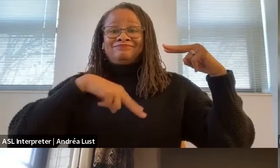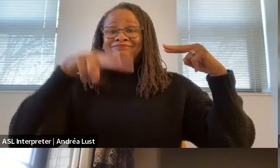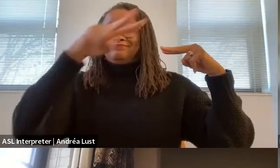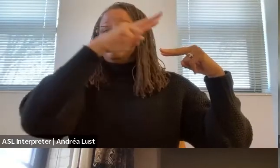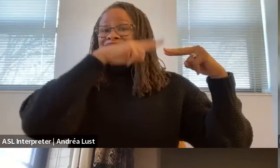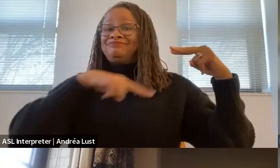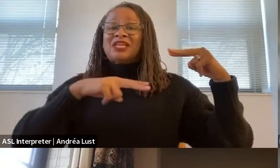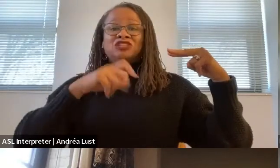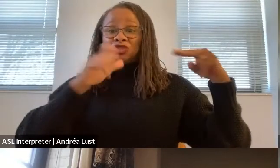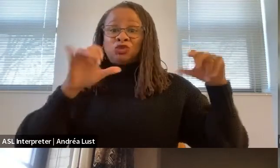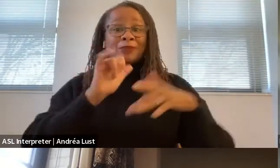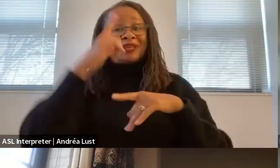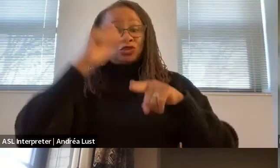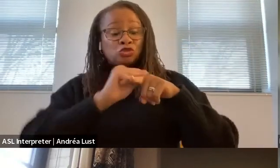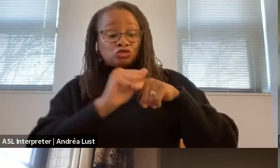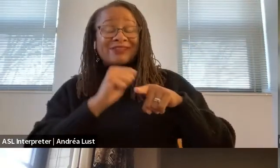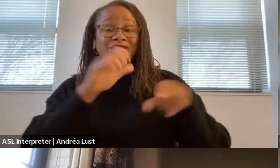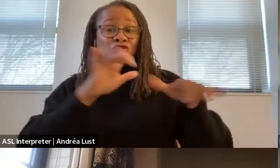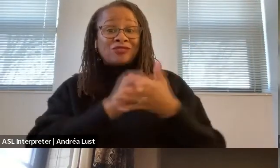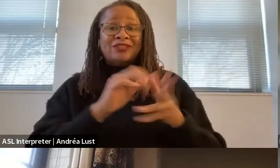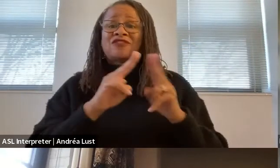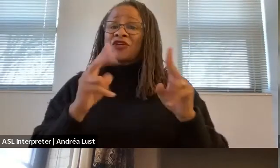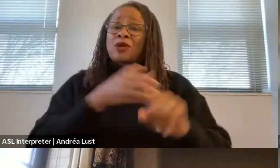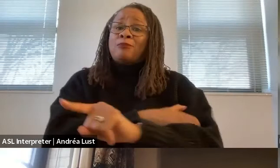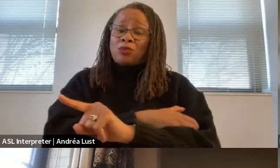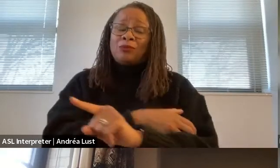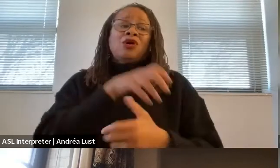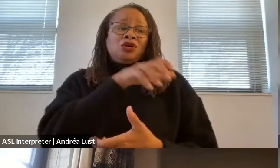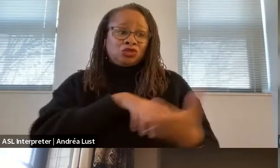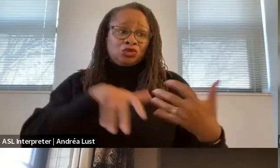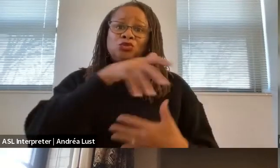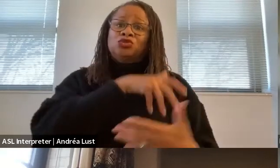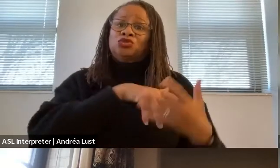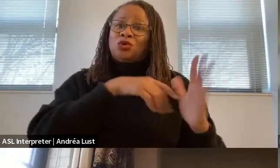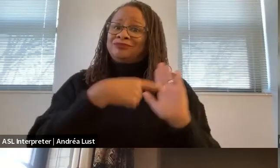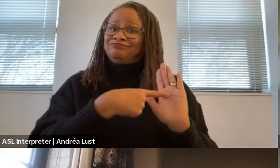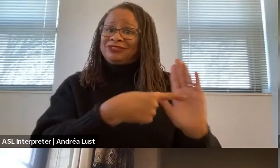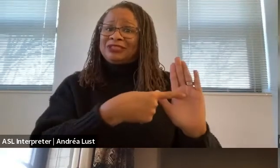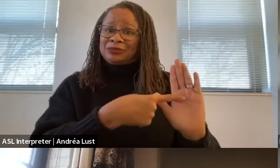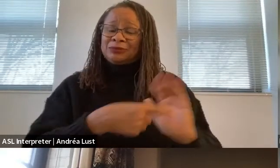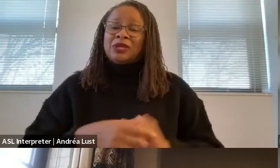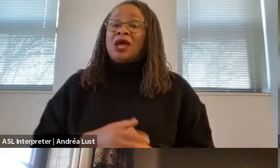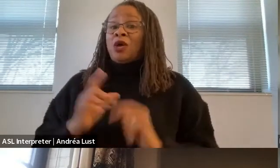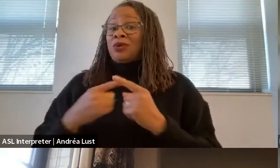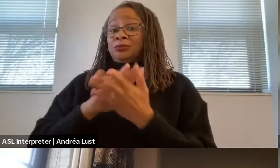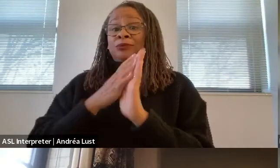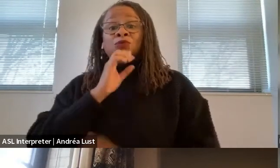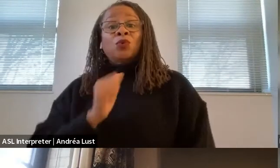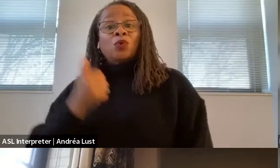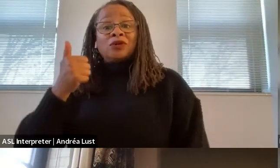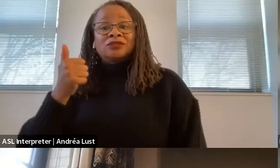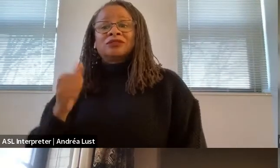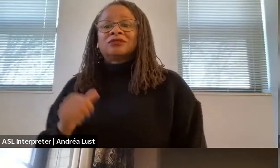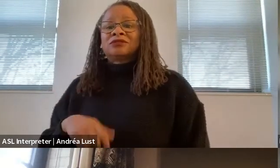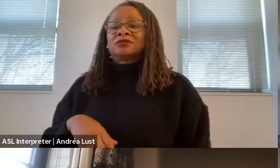very powerful social signifier. And when she's older, she got rid of